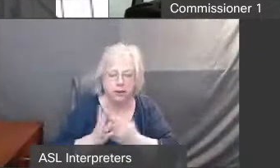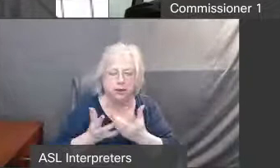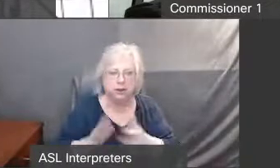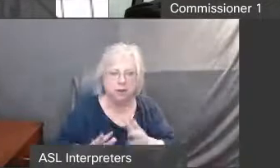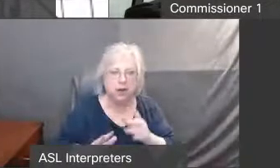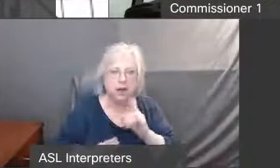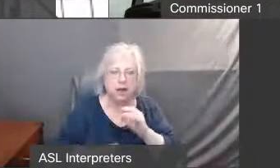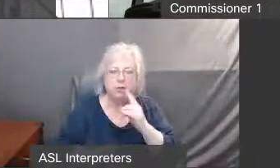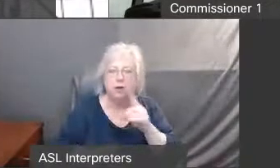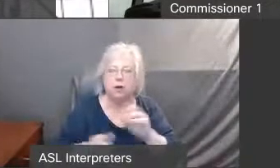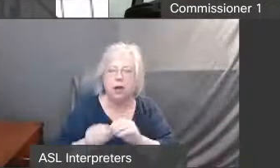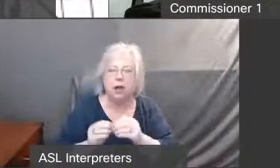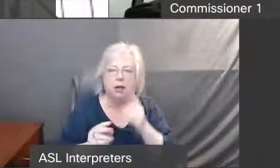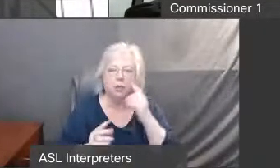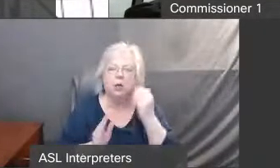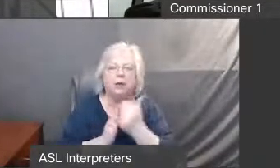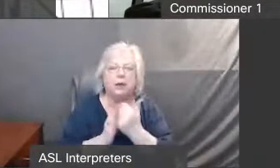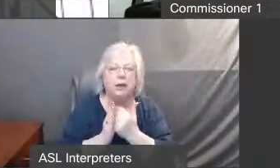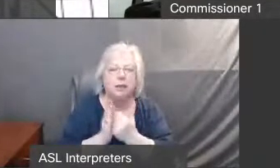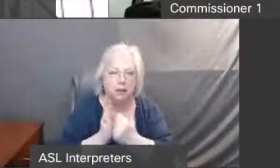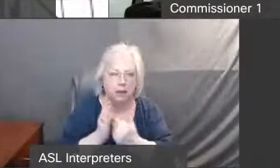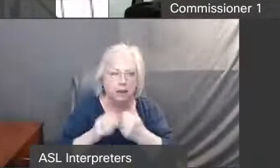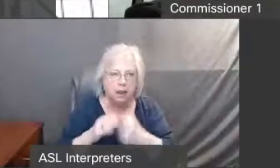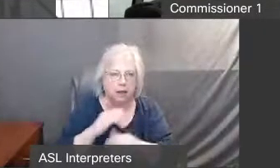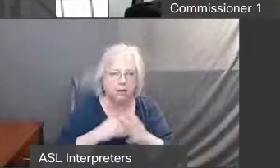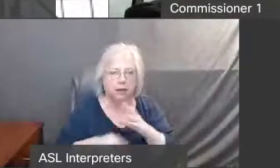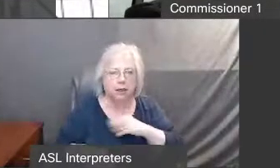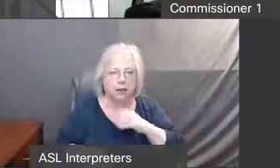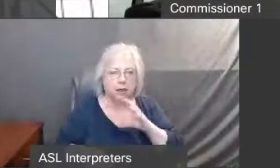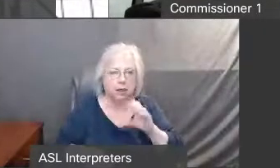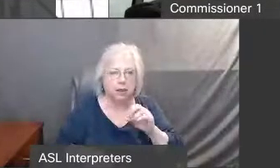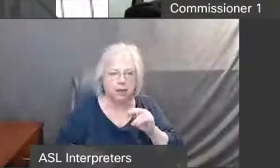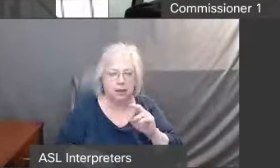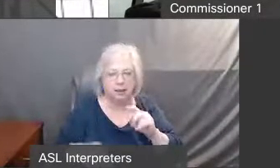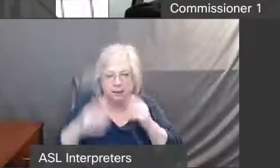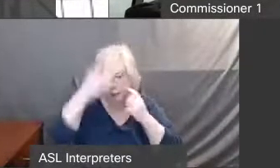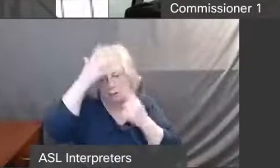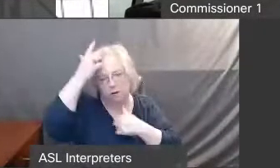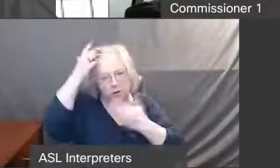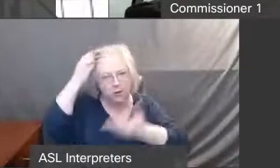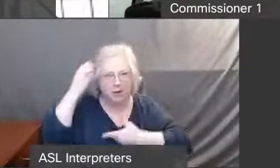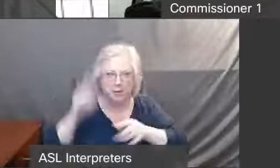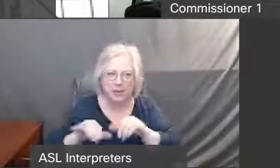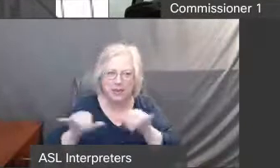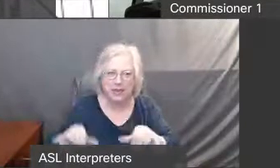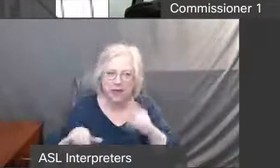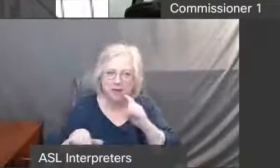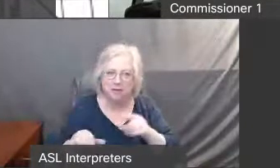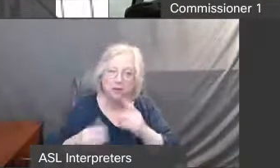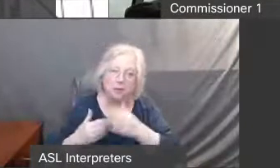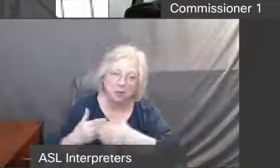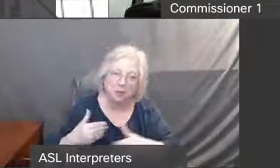consent agenda, you're more than welcome to stay around and enjoy the fun for the rest of the evening, or you are free to leave.